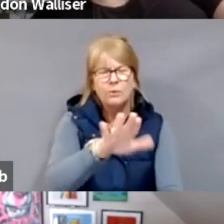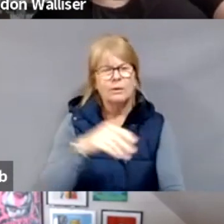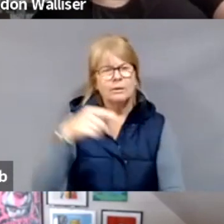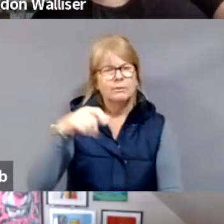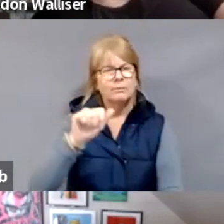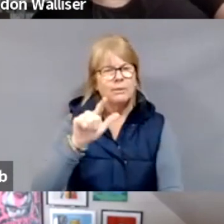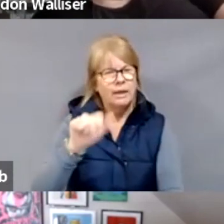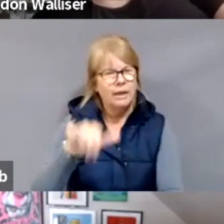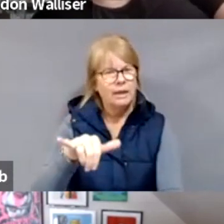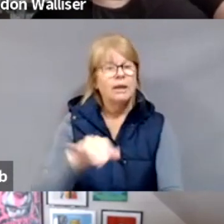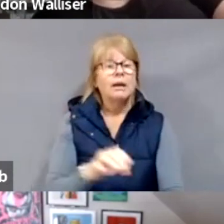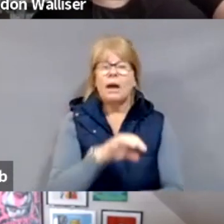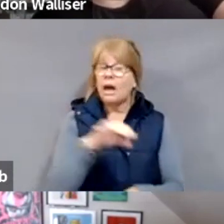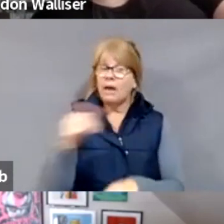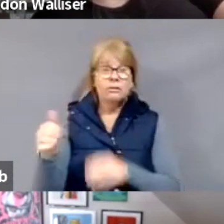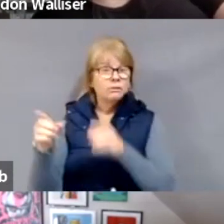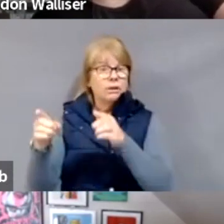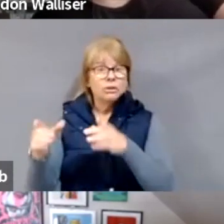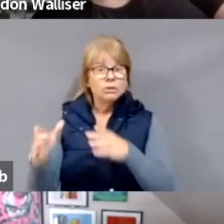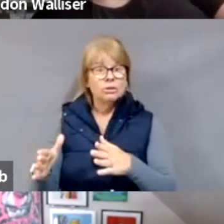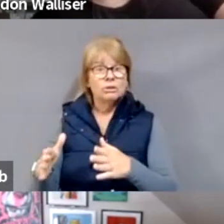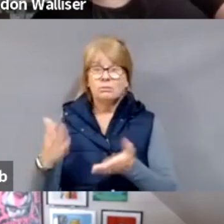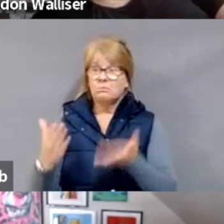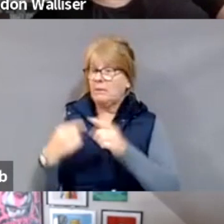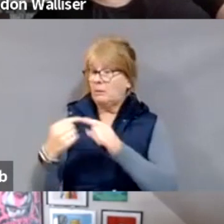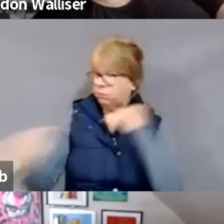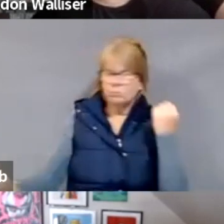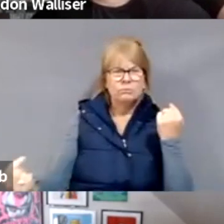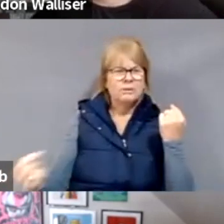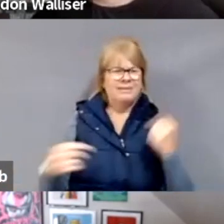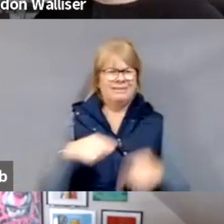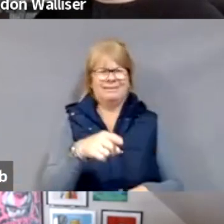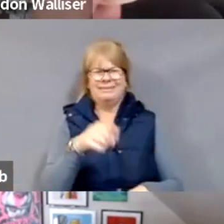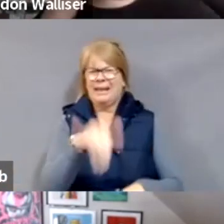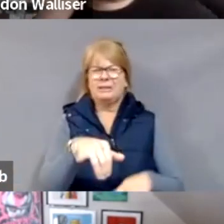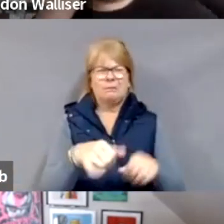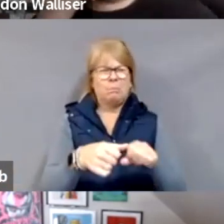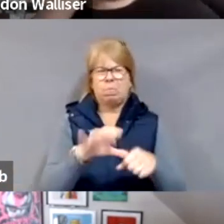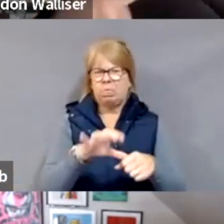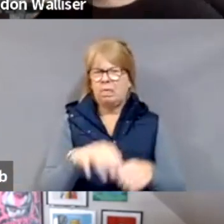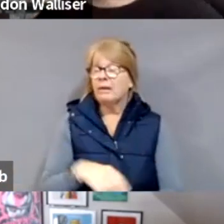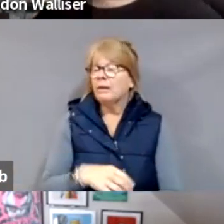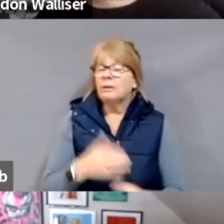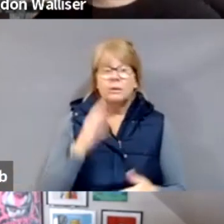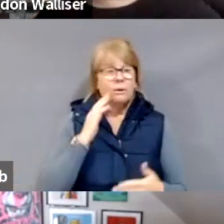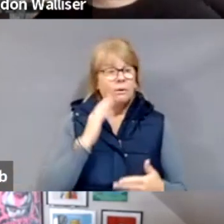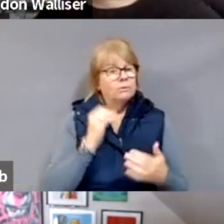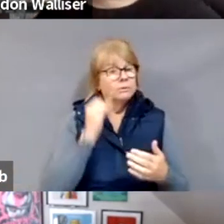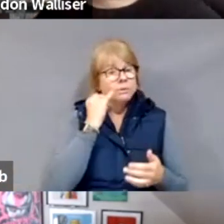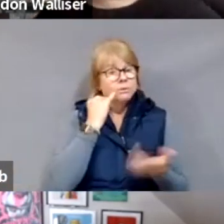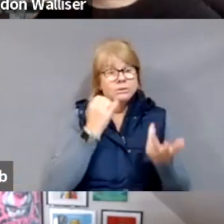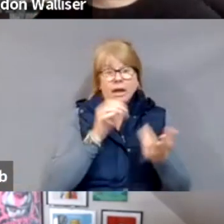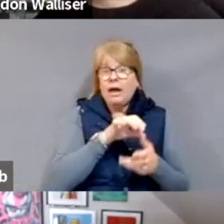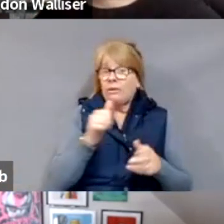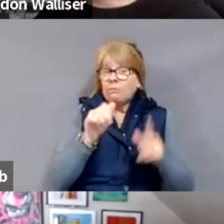Another artistic director might vehemently disagree with me. If somebody else was running this theater right now from an artistic